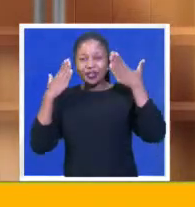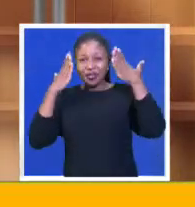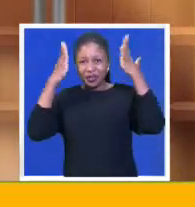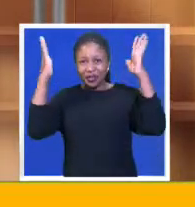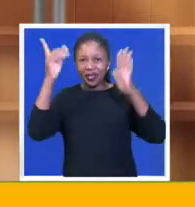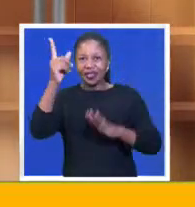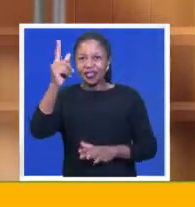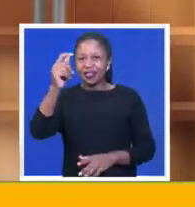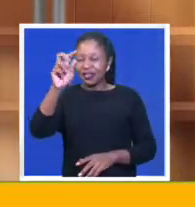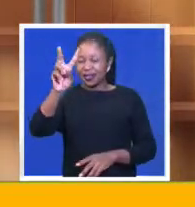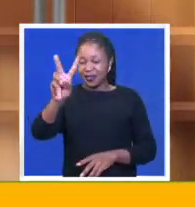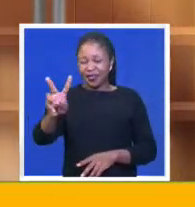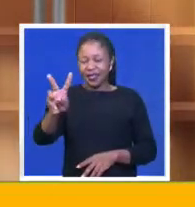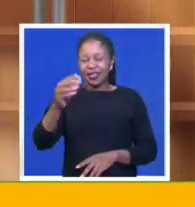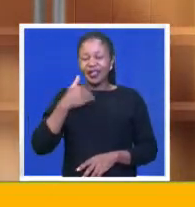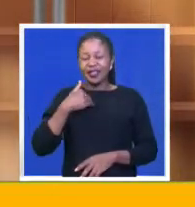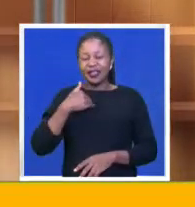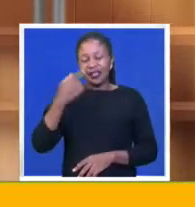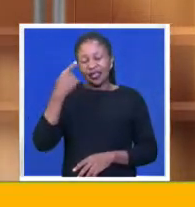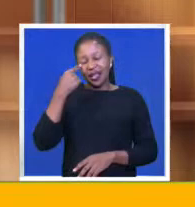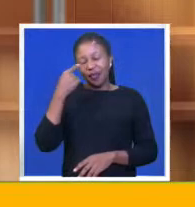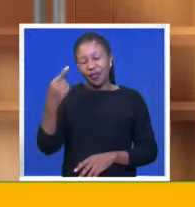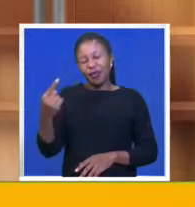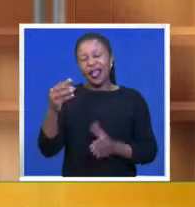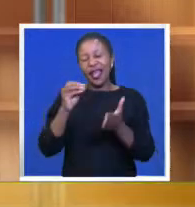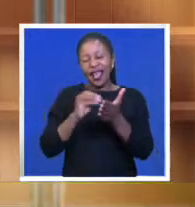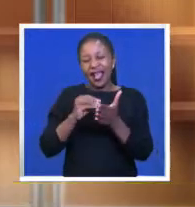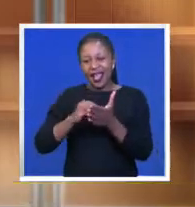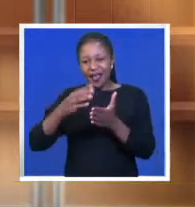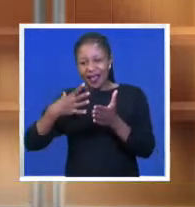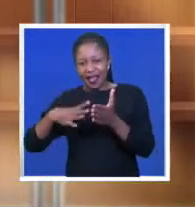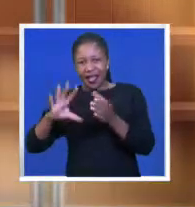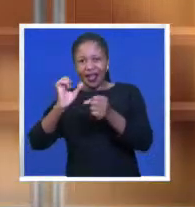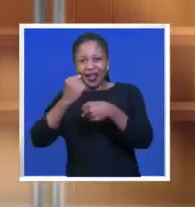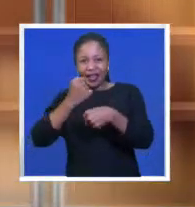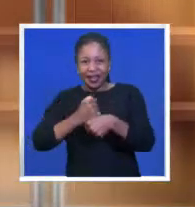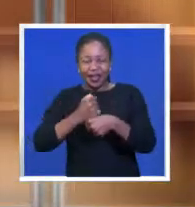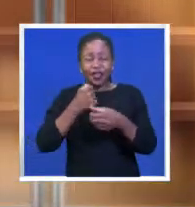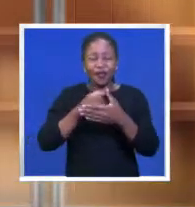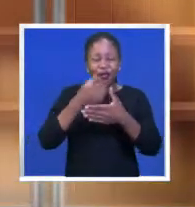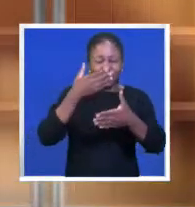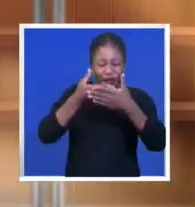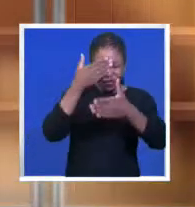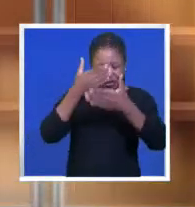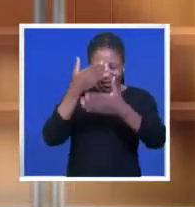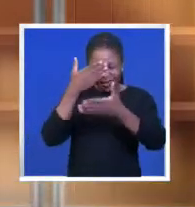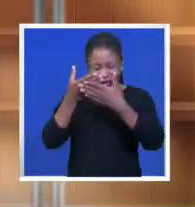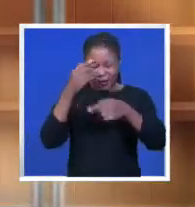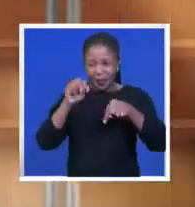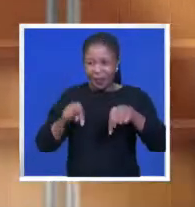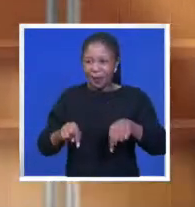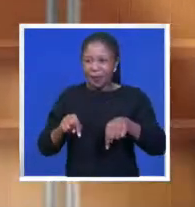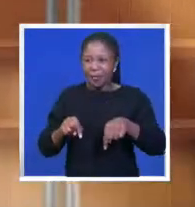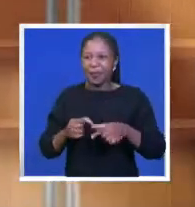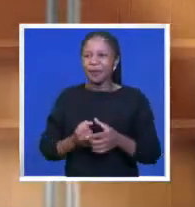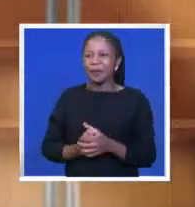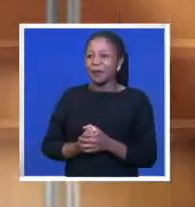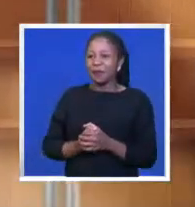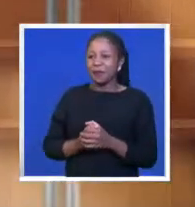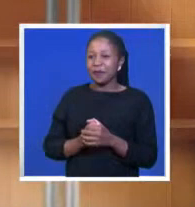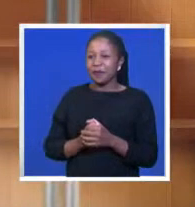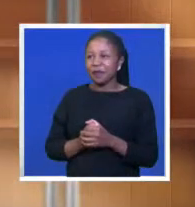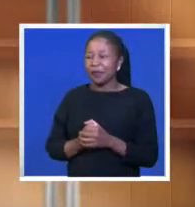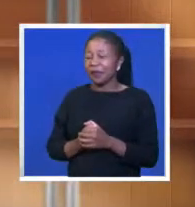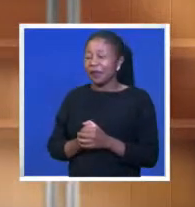that you are looking forward to another day of learning on this Tuesday afternoon. So what does our day look like today, Lerato? Okay,